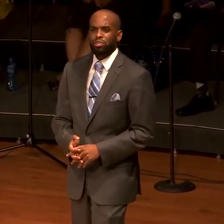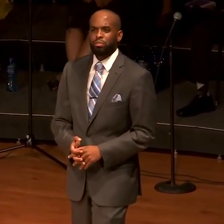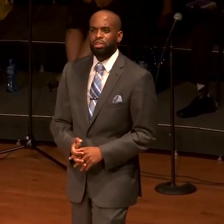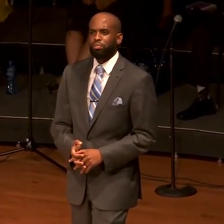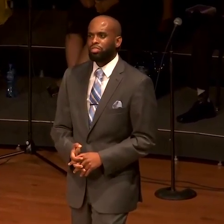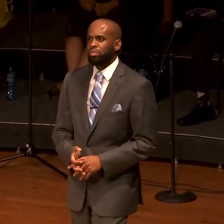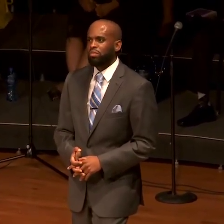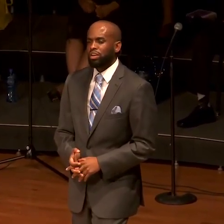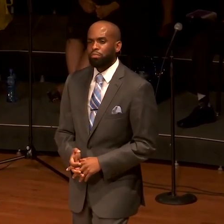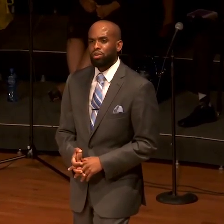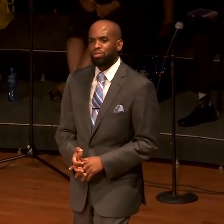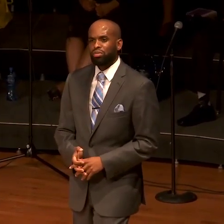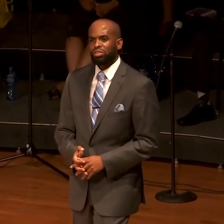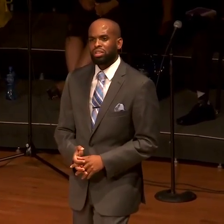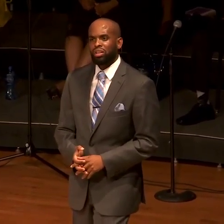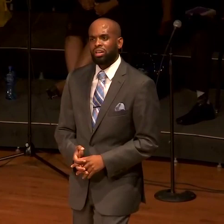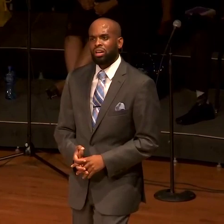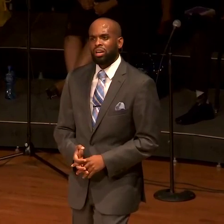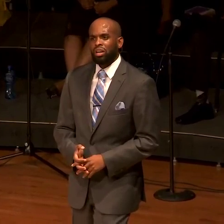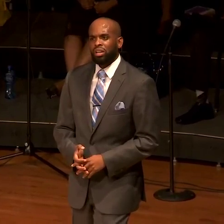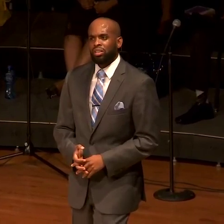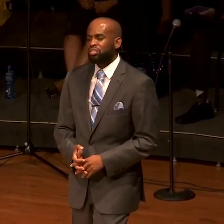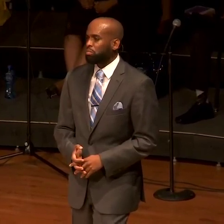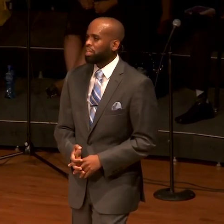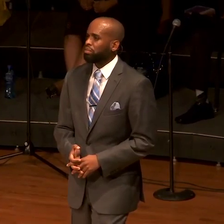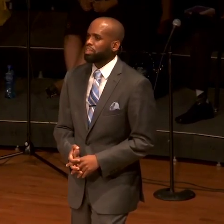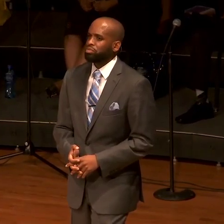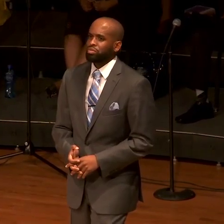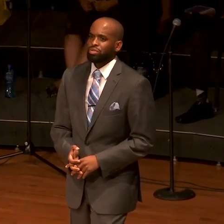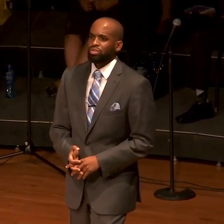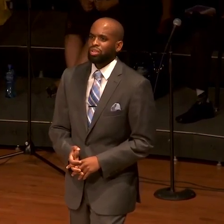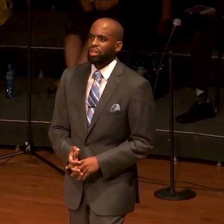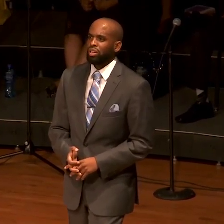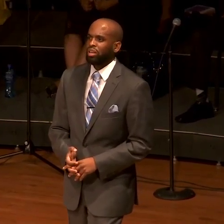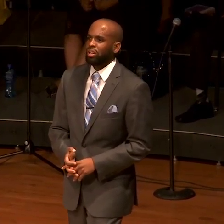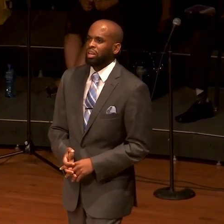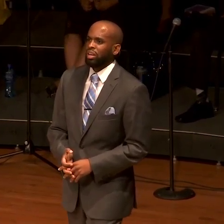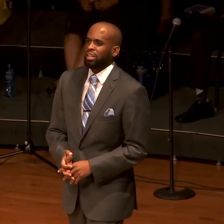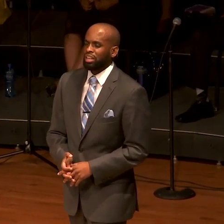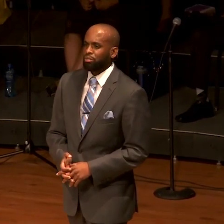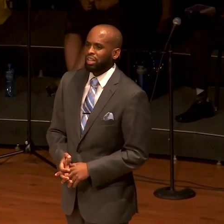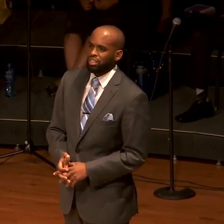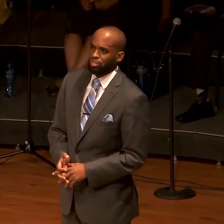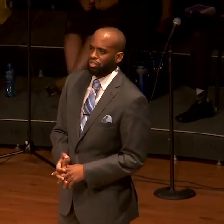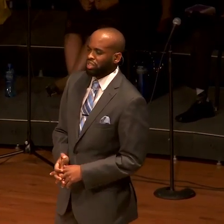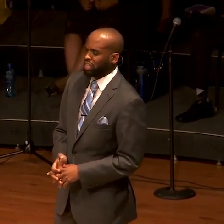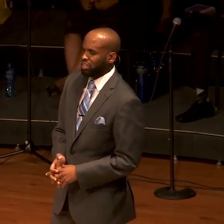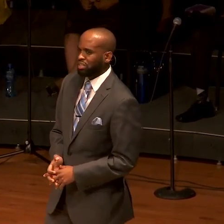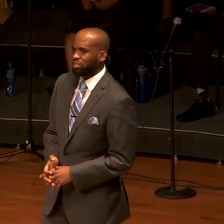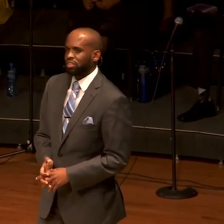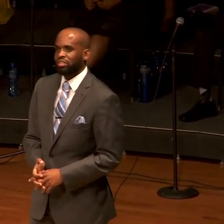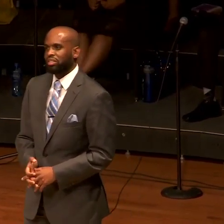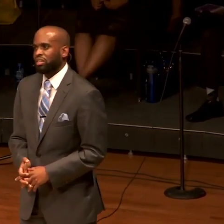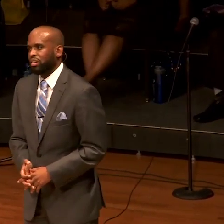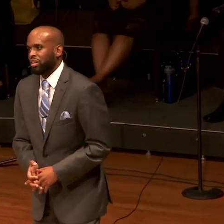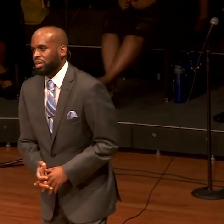I'm going to ask for some people to be very bold. There's some individuals that can relate to